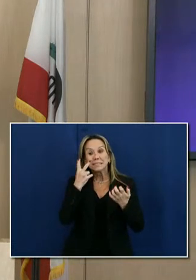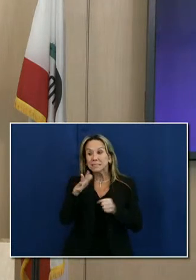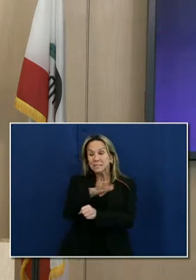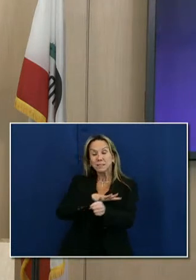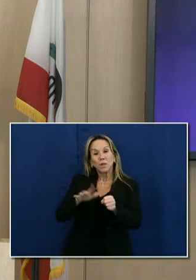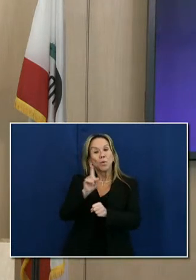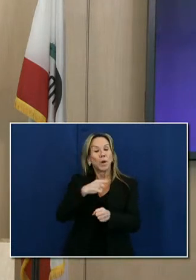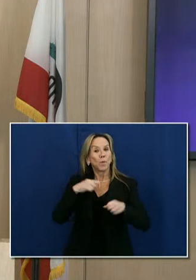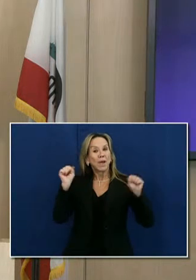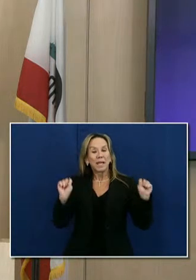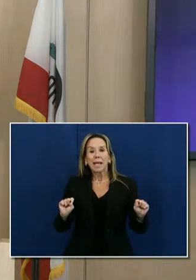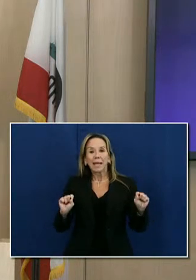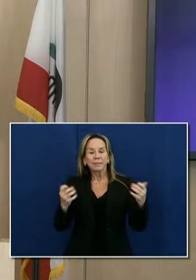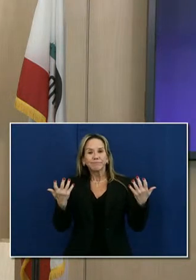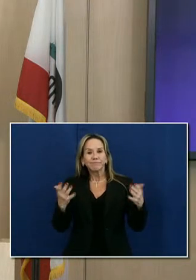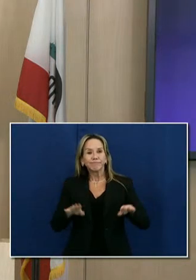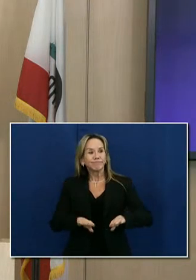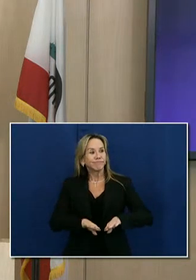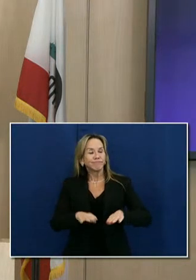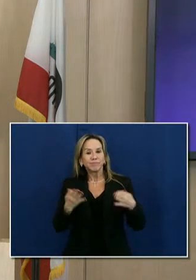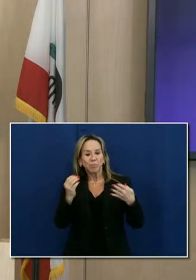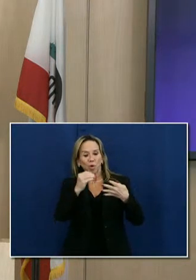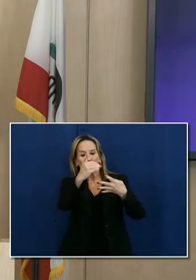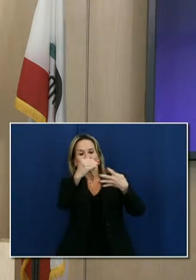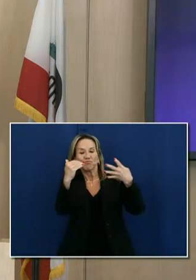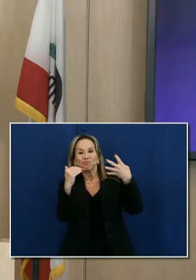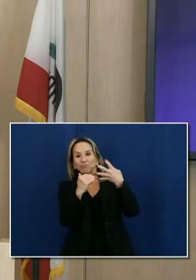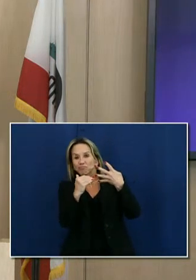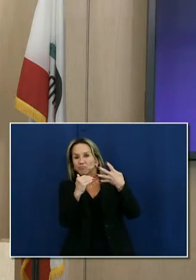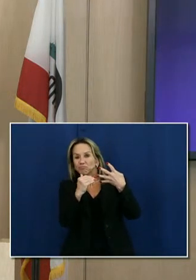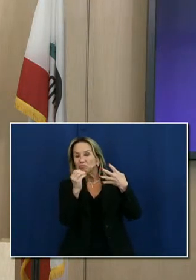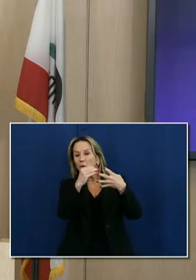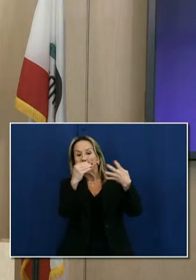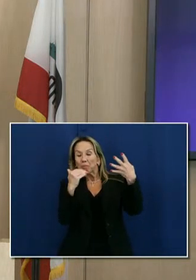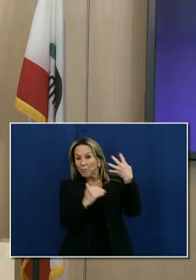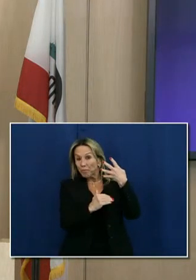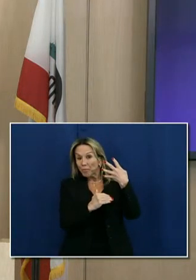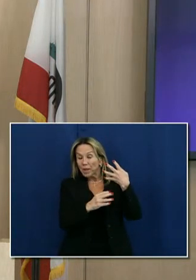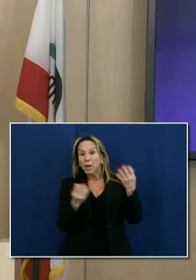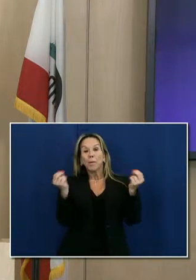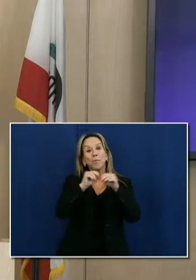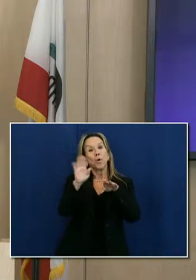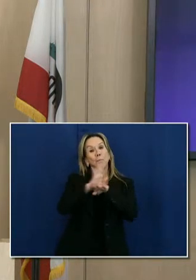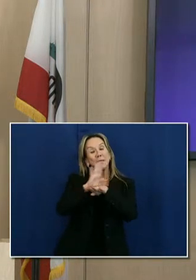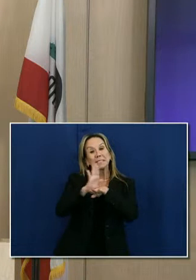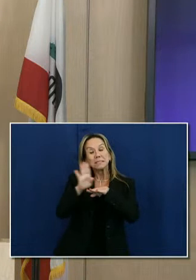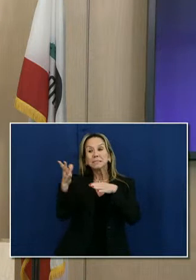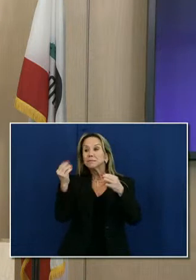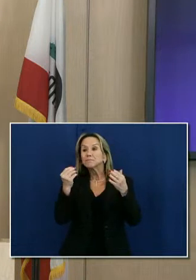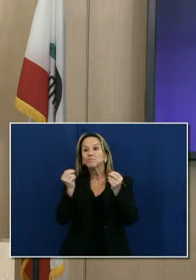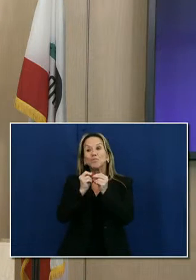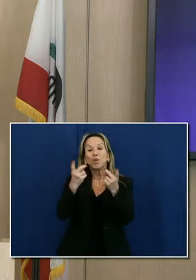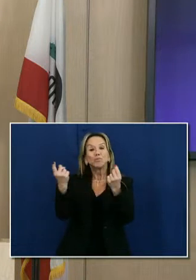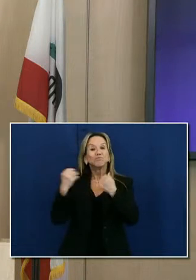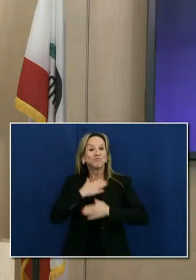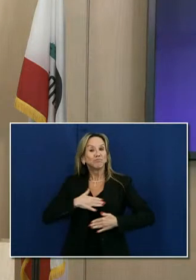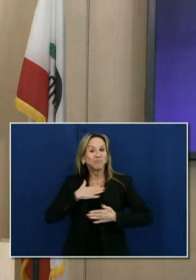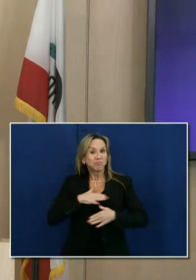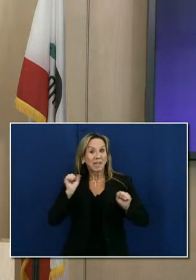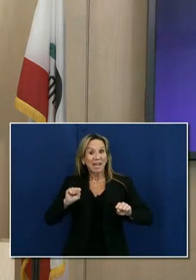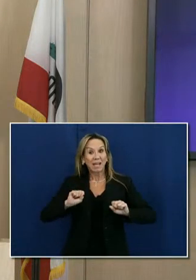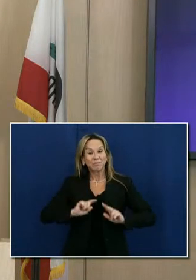situation to the point where we can go to less restrictive tiers and allow more businesses and activities to